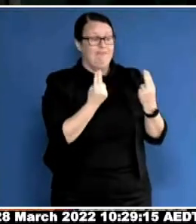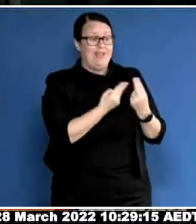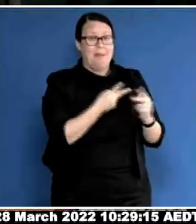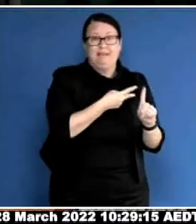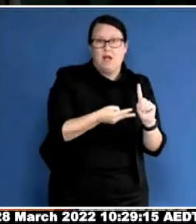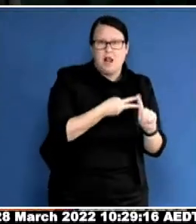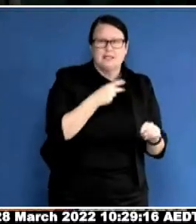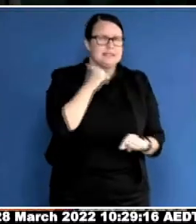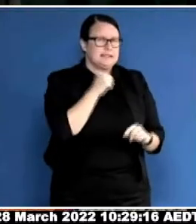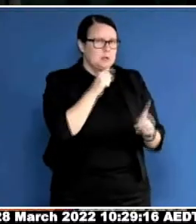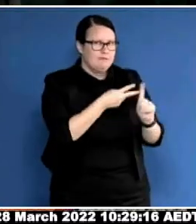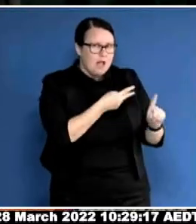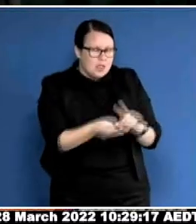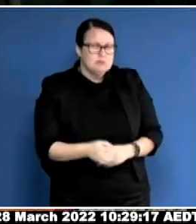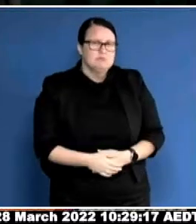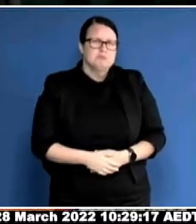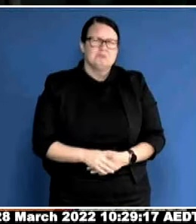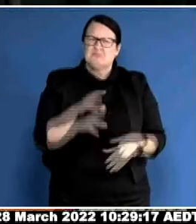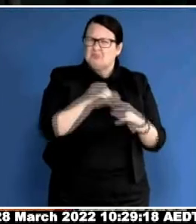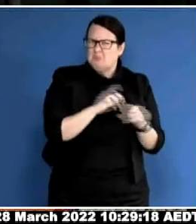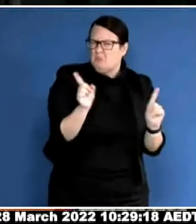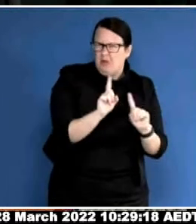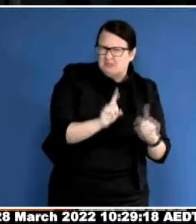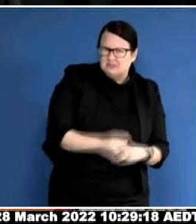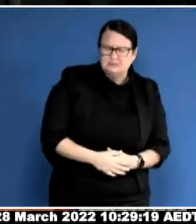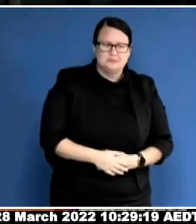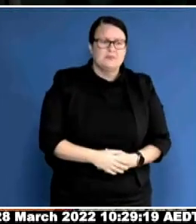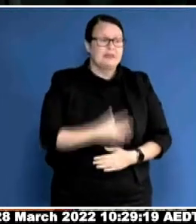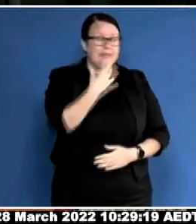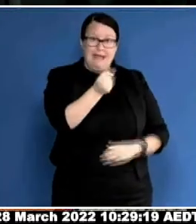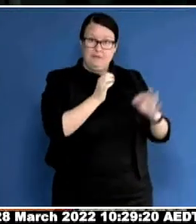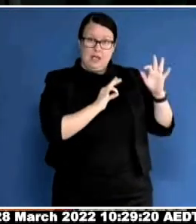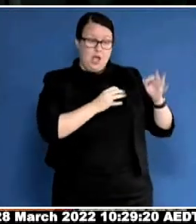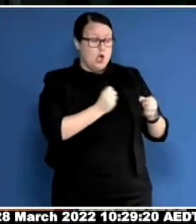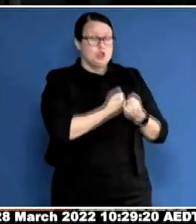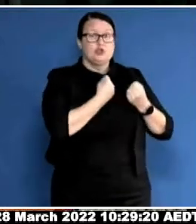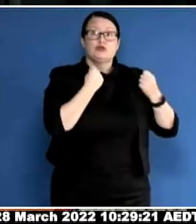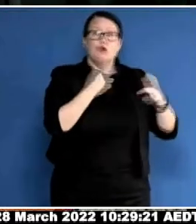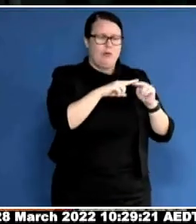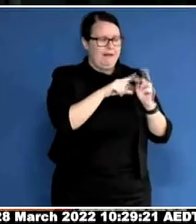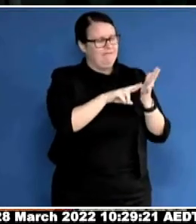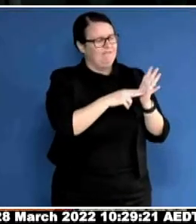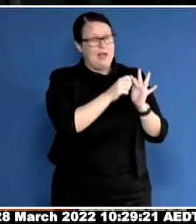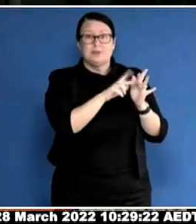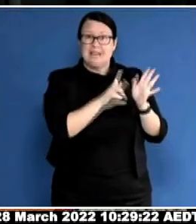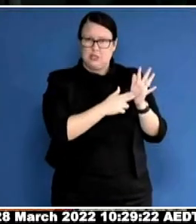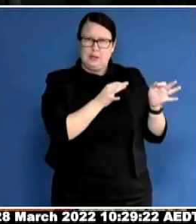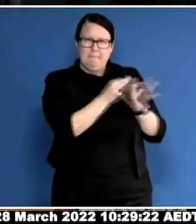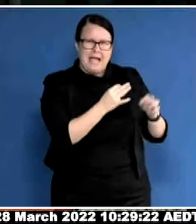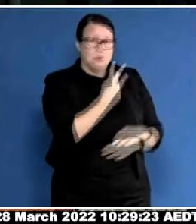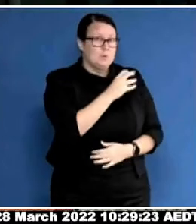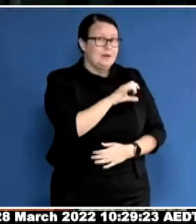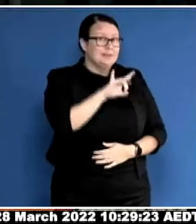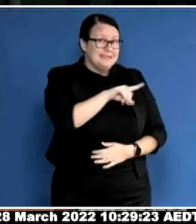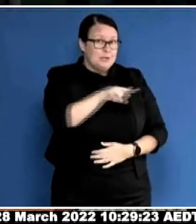plans include Tasmania's implementation plan, Building a Strong Foundation, 2010 to 2013,